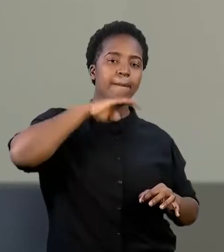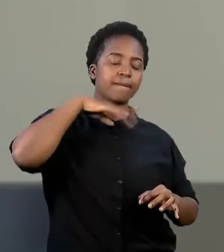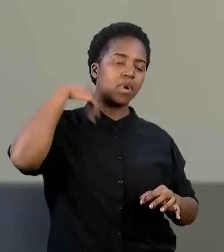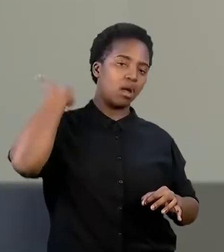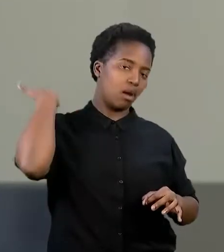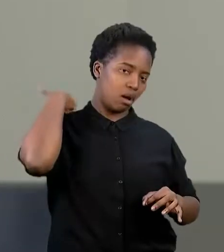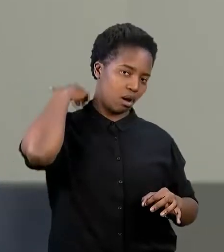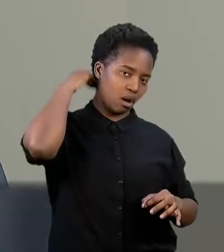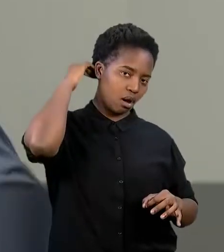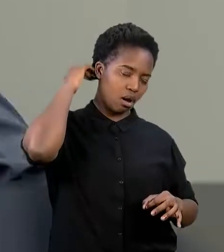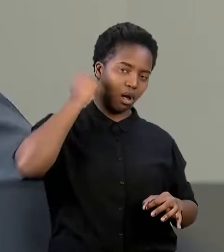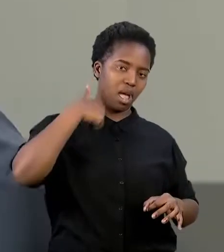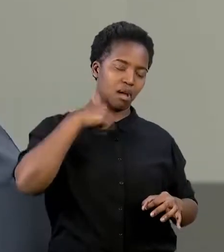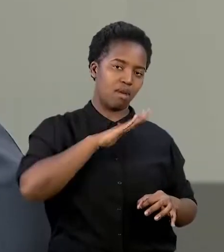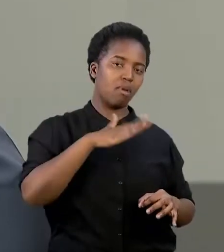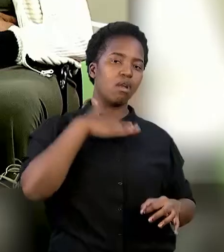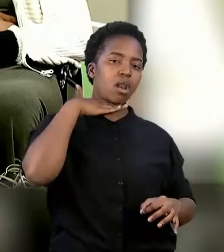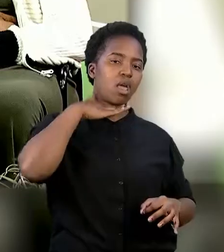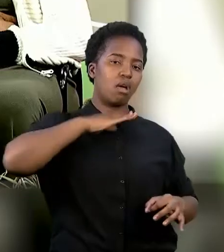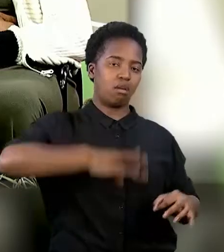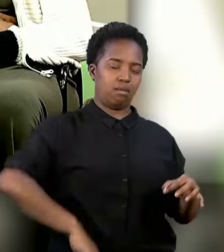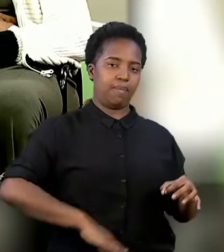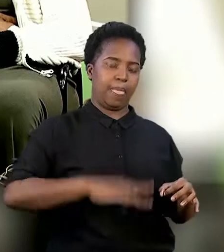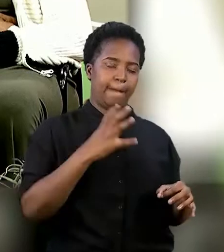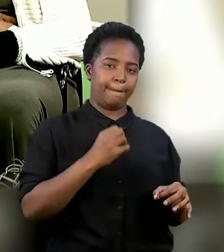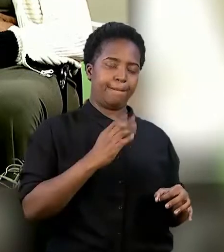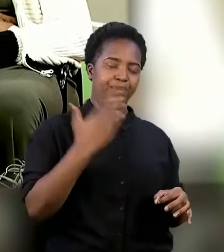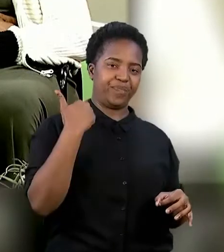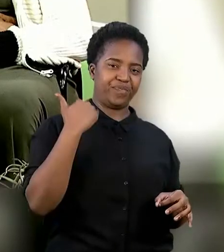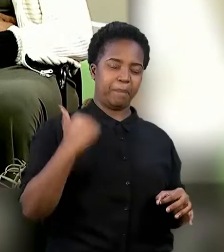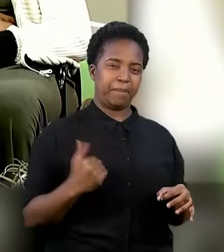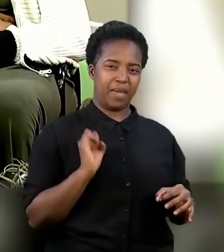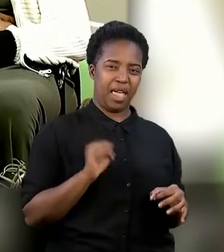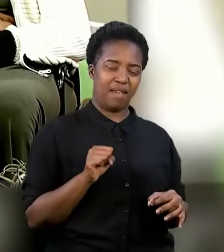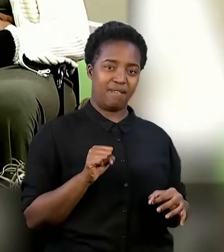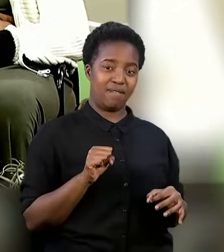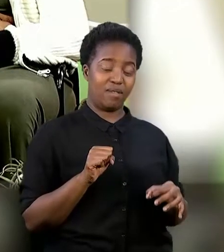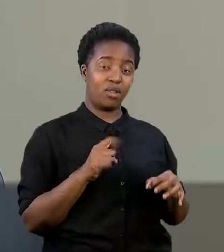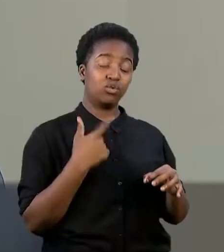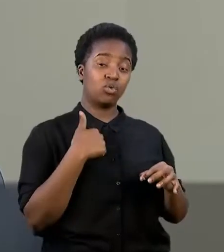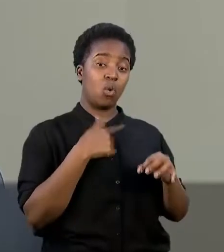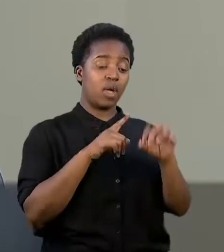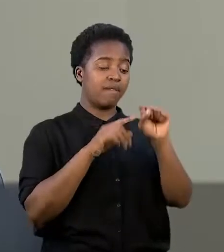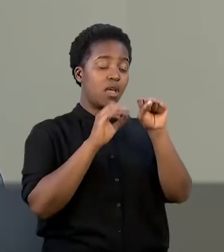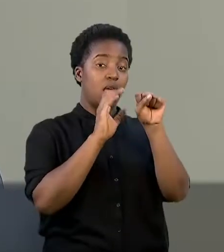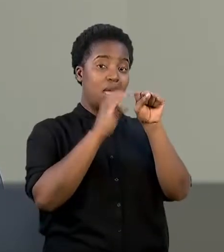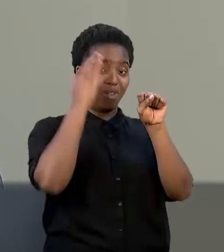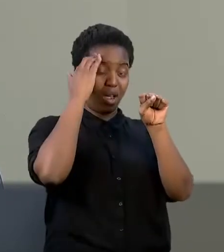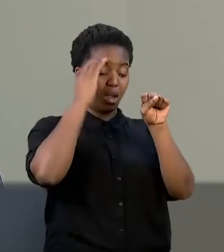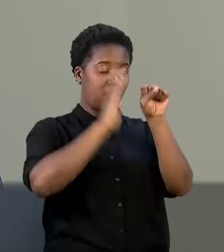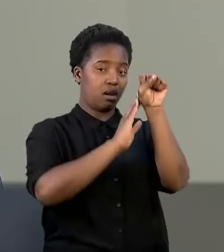is an injury to the spinal column from your neck down to the bottom of your back. And depending at which